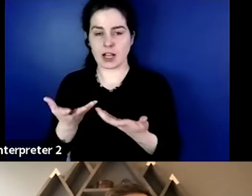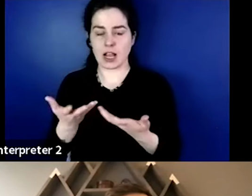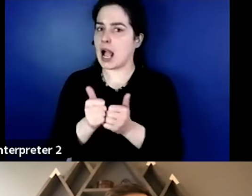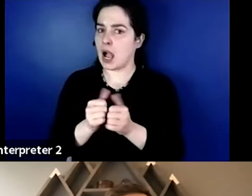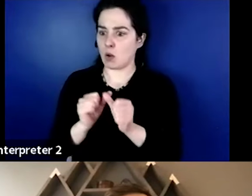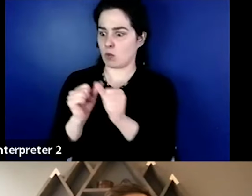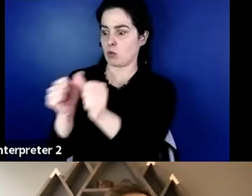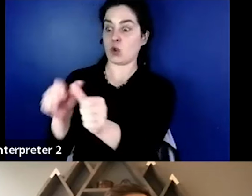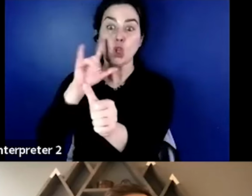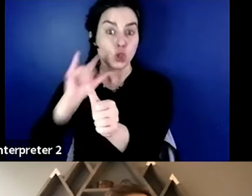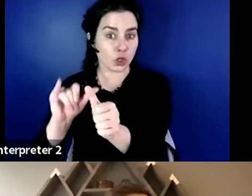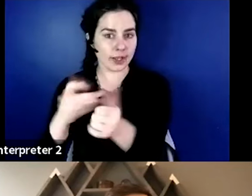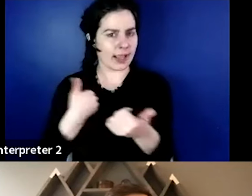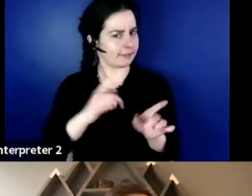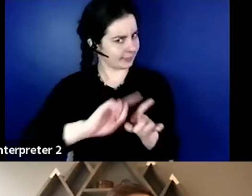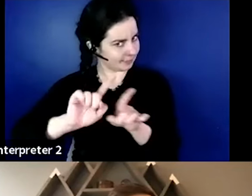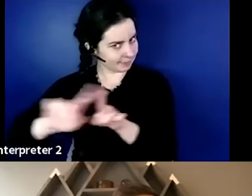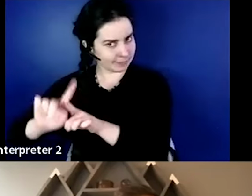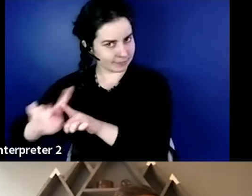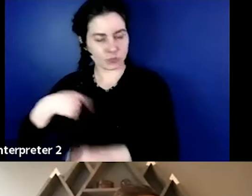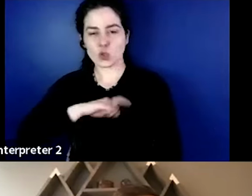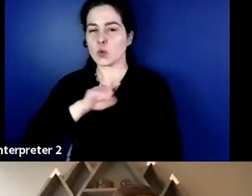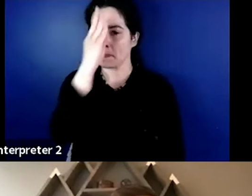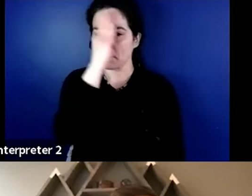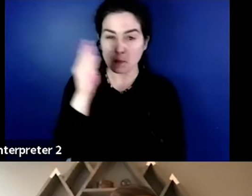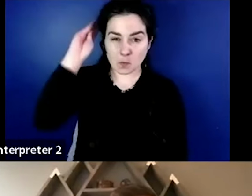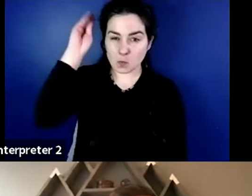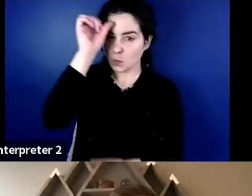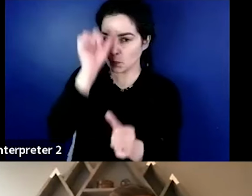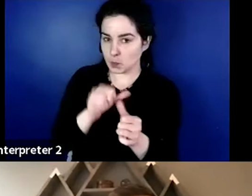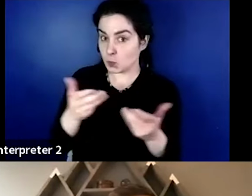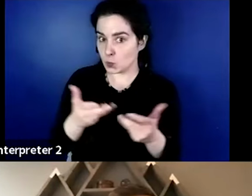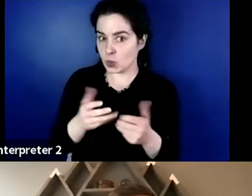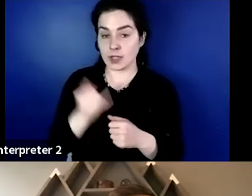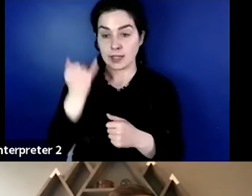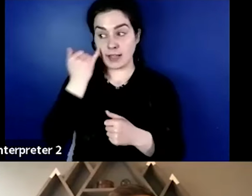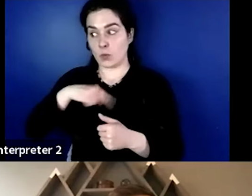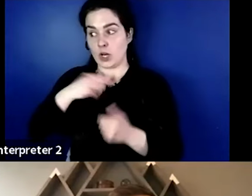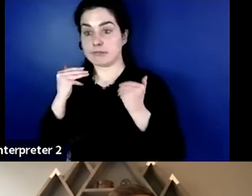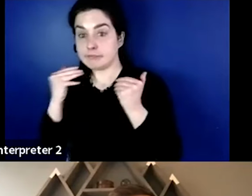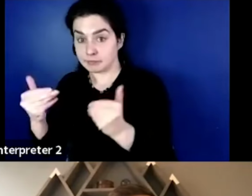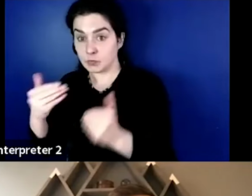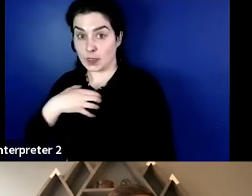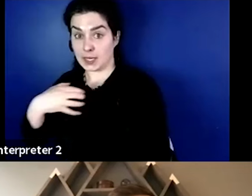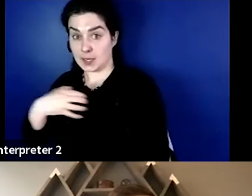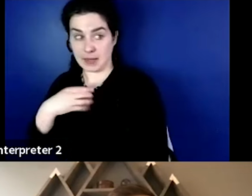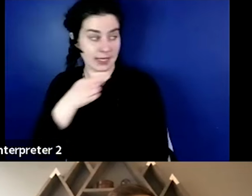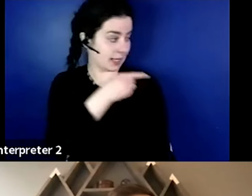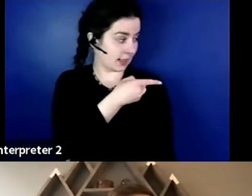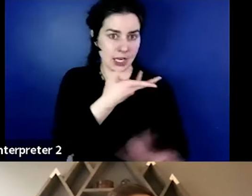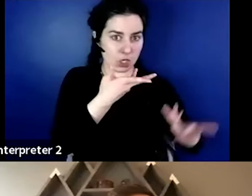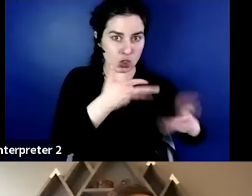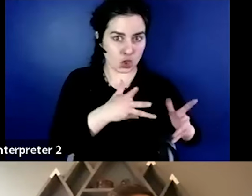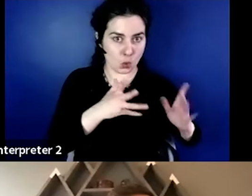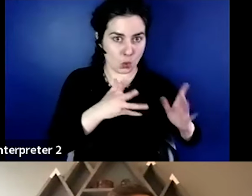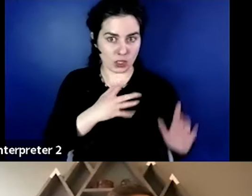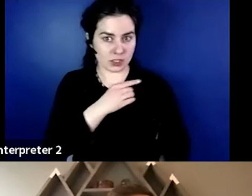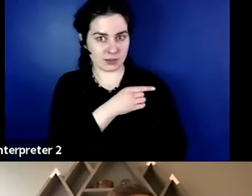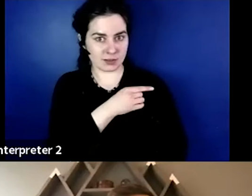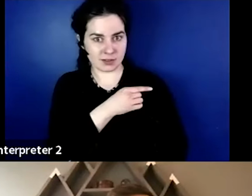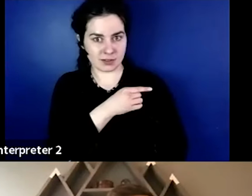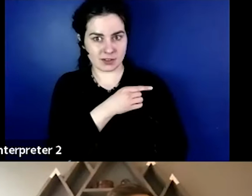we have to remember is that even if we're proceeding with a complaint and the survivor doesn't want to, we have to remember there was a survivor involved